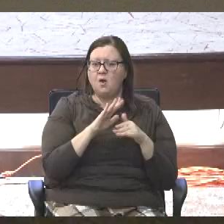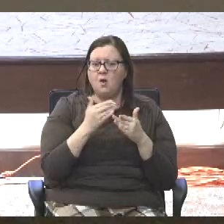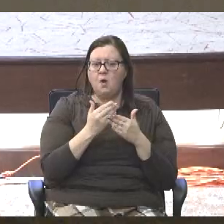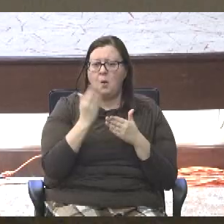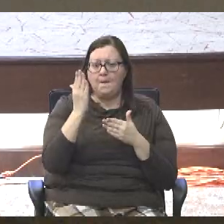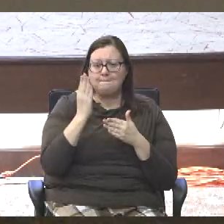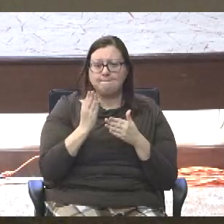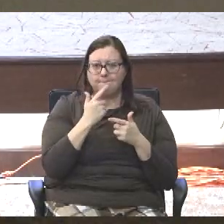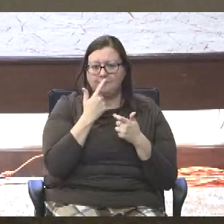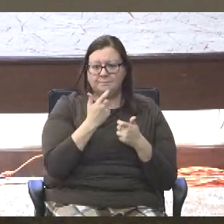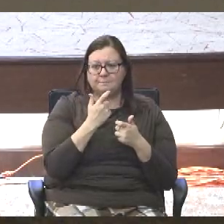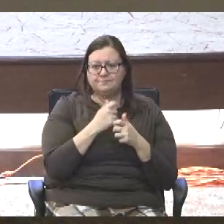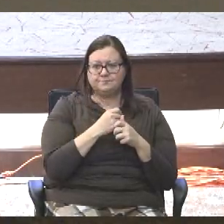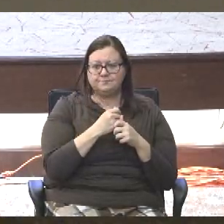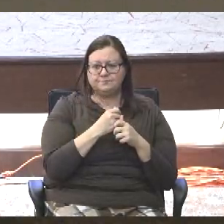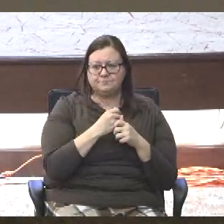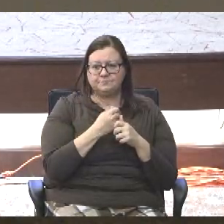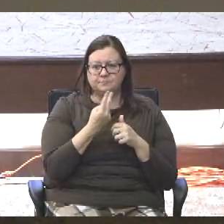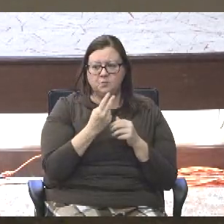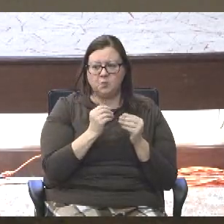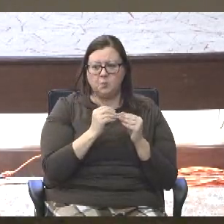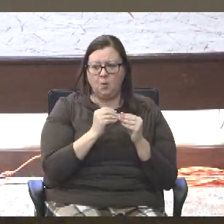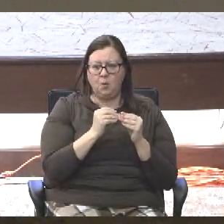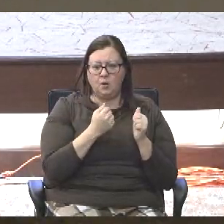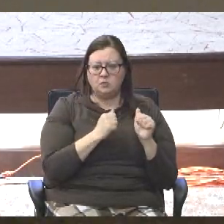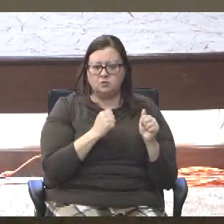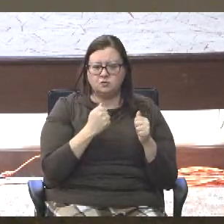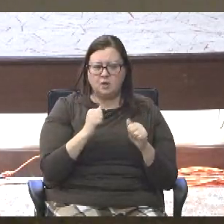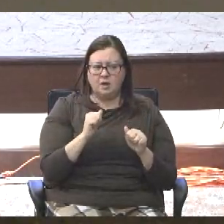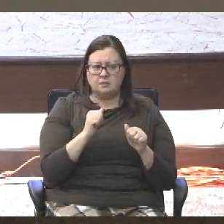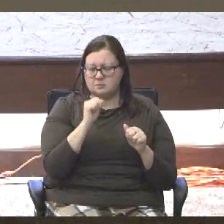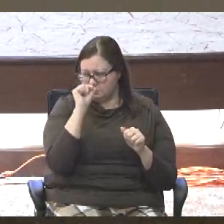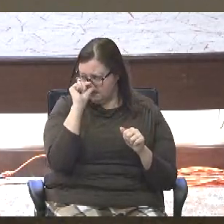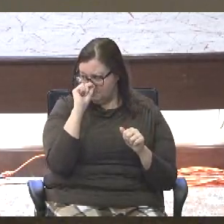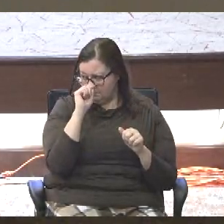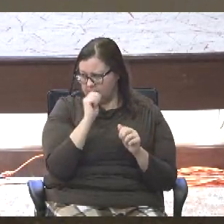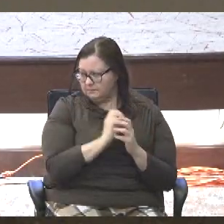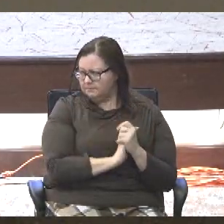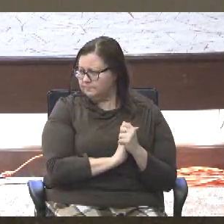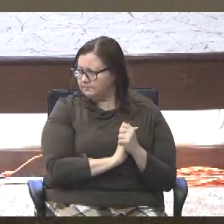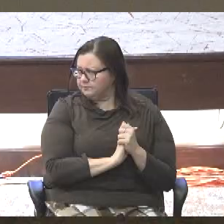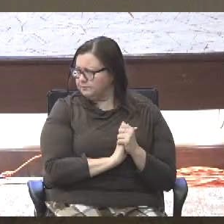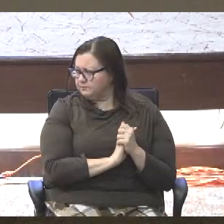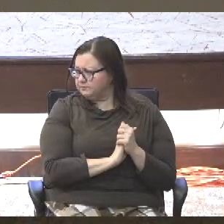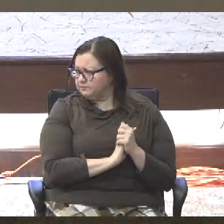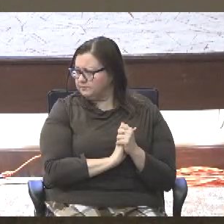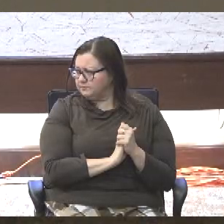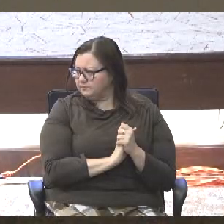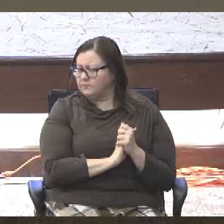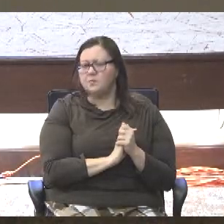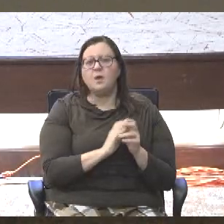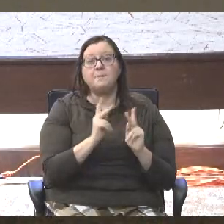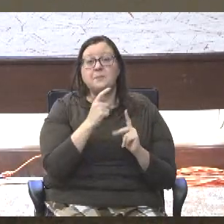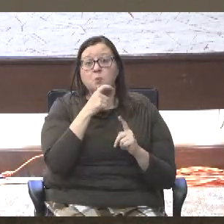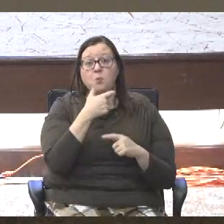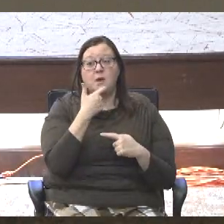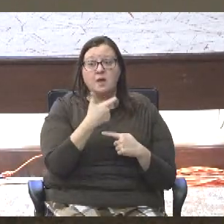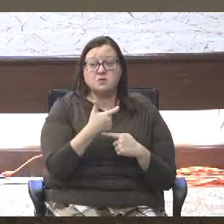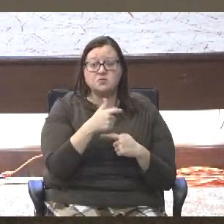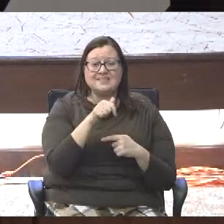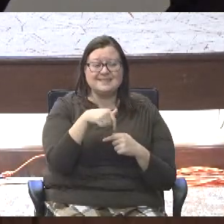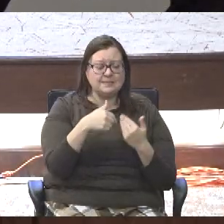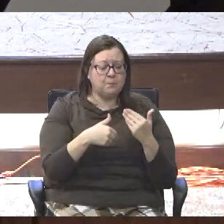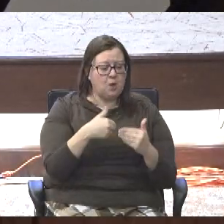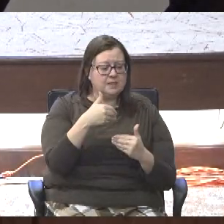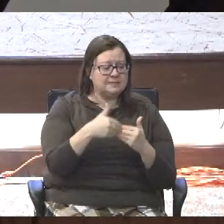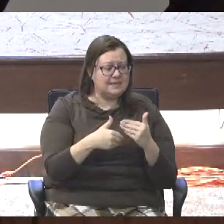you have 2 more shots at it here, in the 4th and the 18th. And for those watching, this is a process